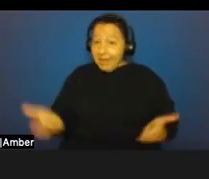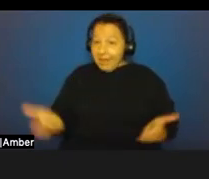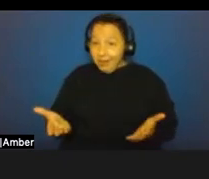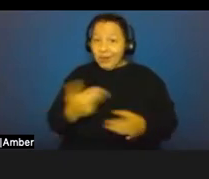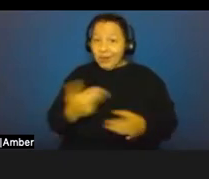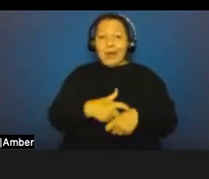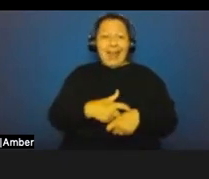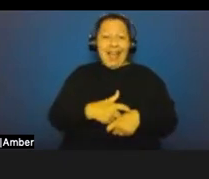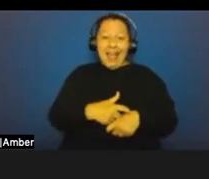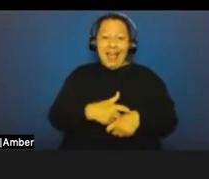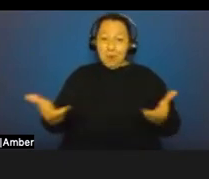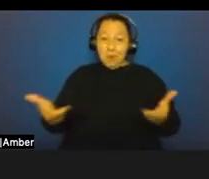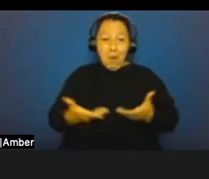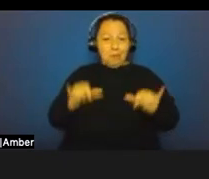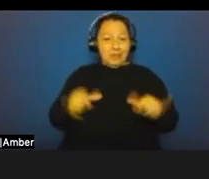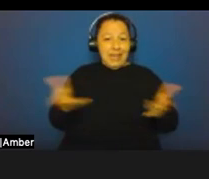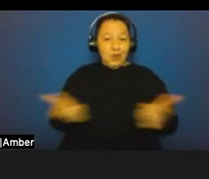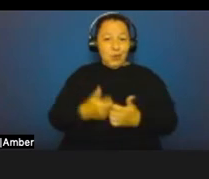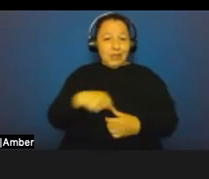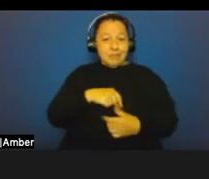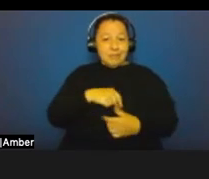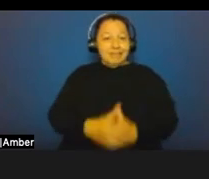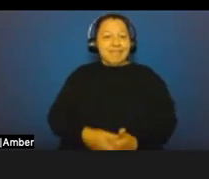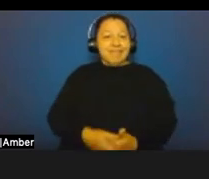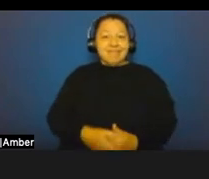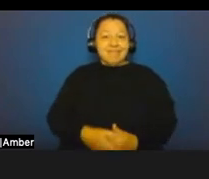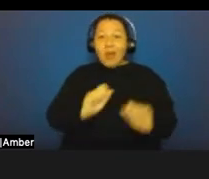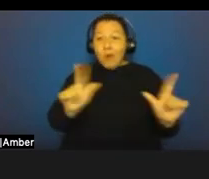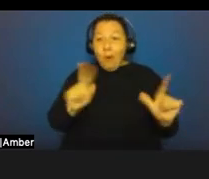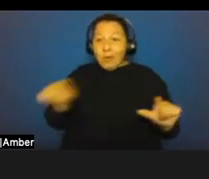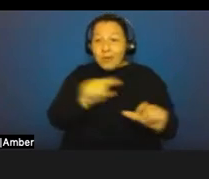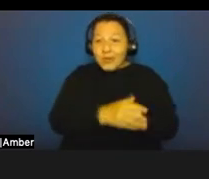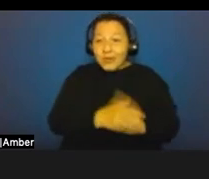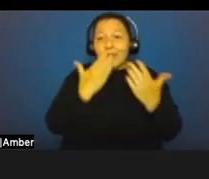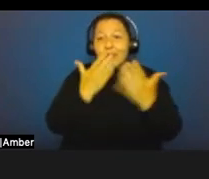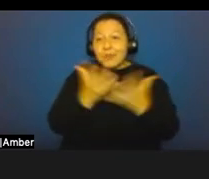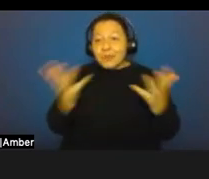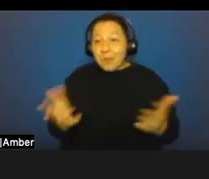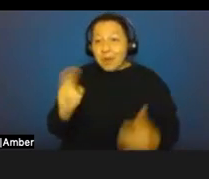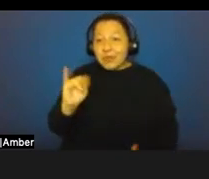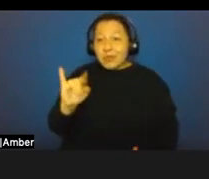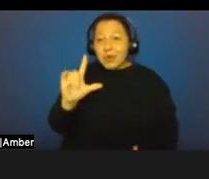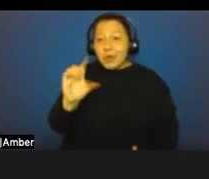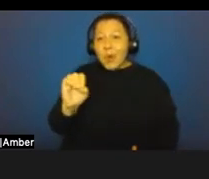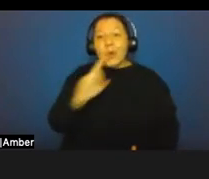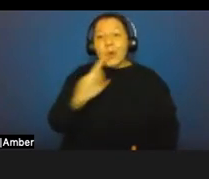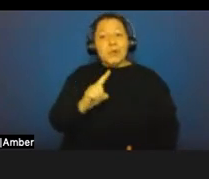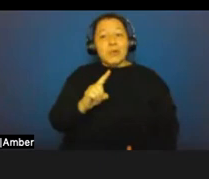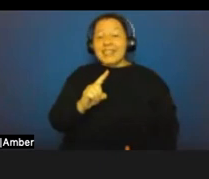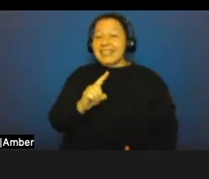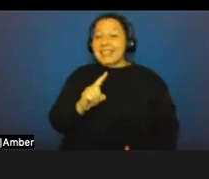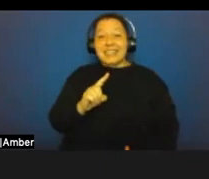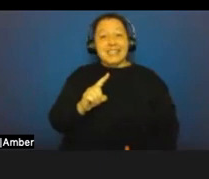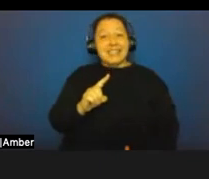me. And for everybody else, thank you so much. Nicole really nailed it when she said, drink your water, get